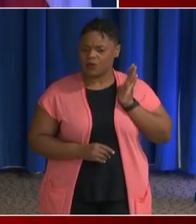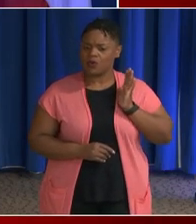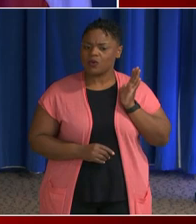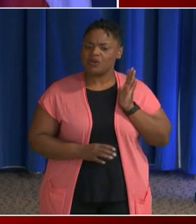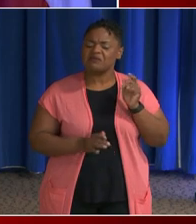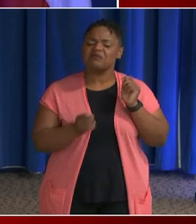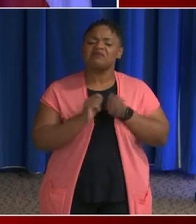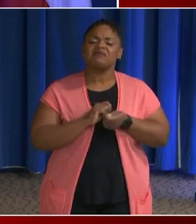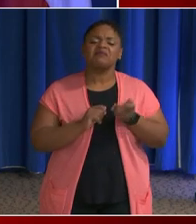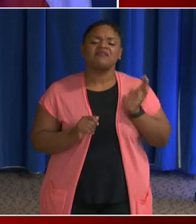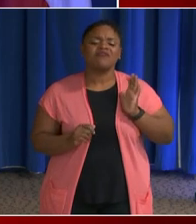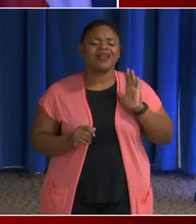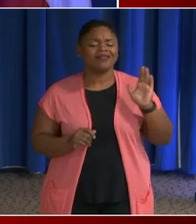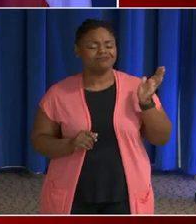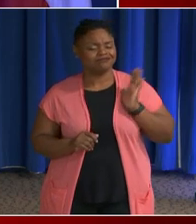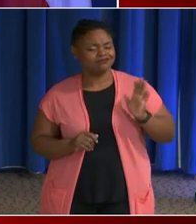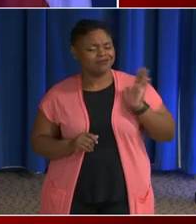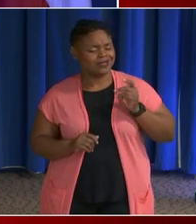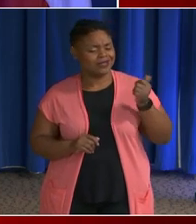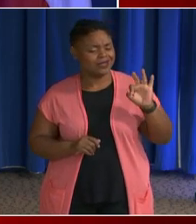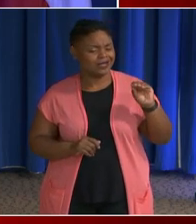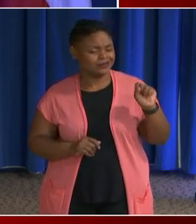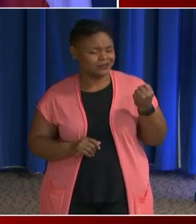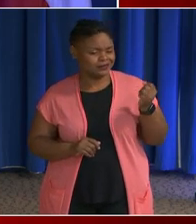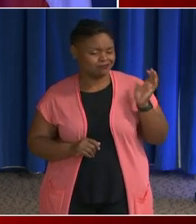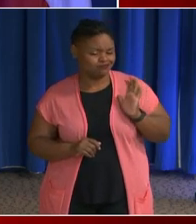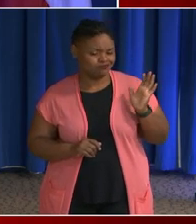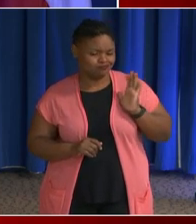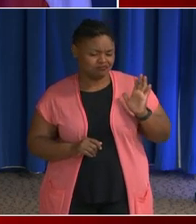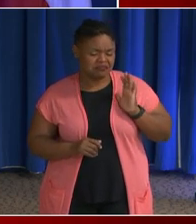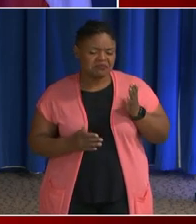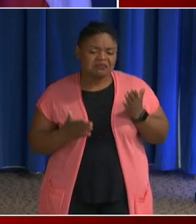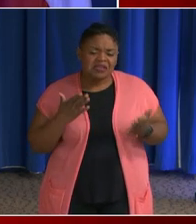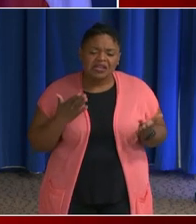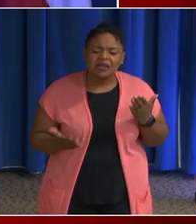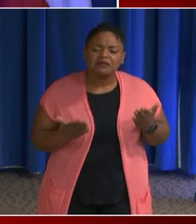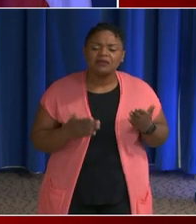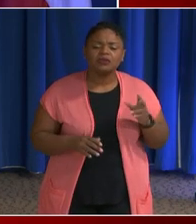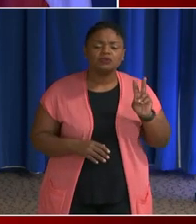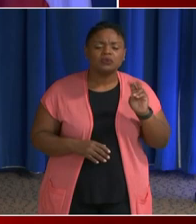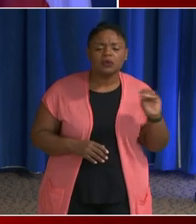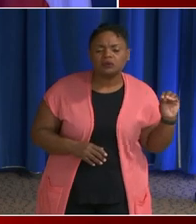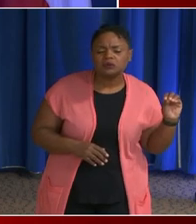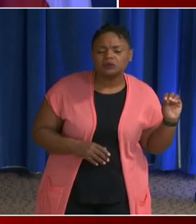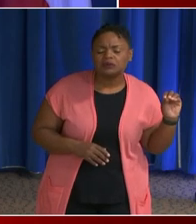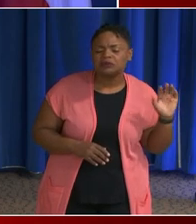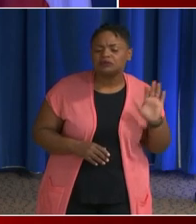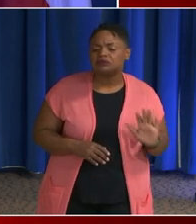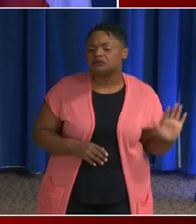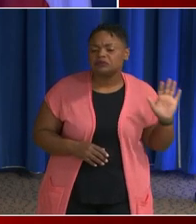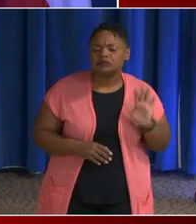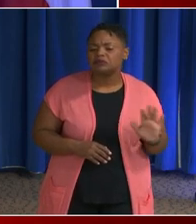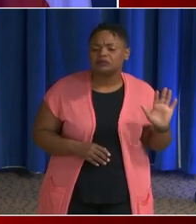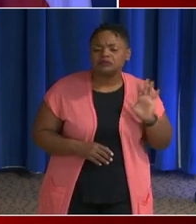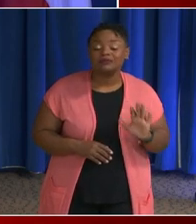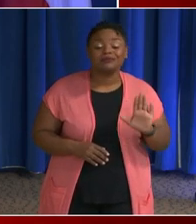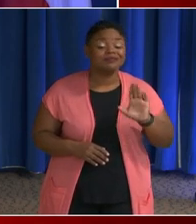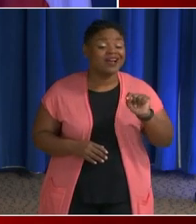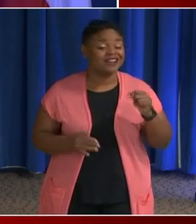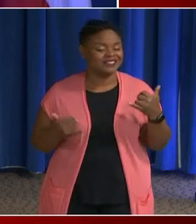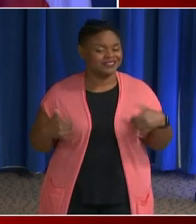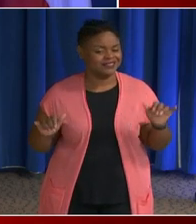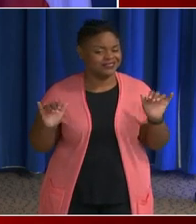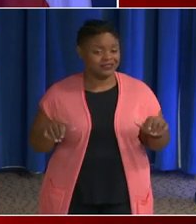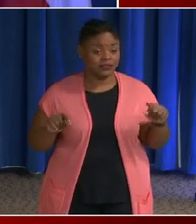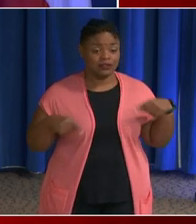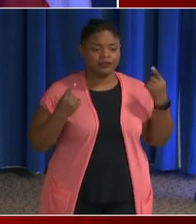late 1990s, possibly early 2000s, and it has become dormant, and it is a